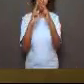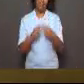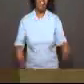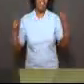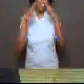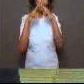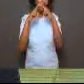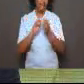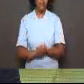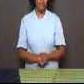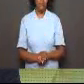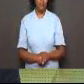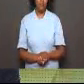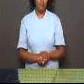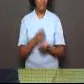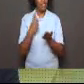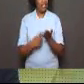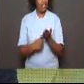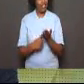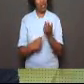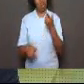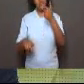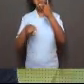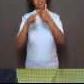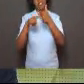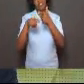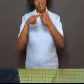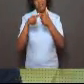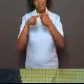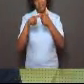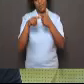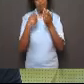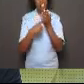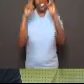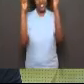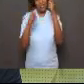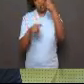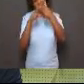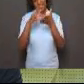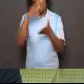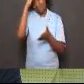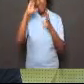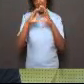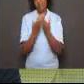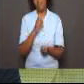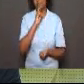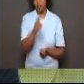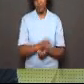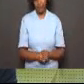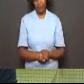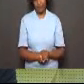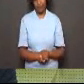federalism. This is our second lesson on this topic. Last